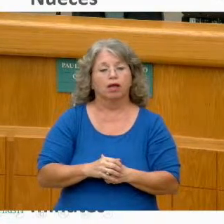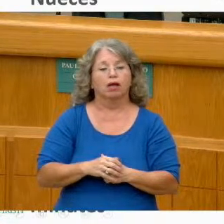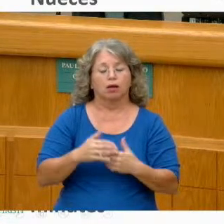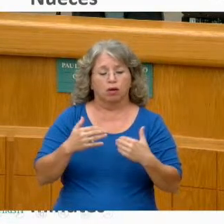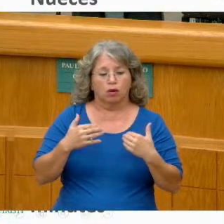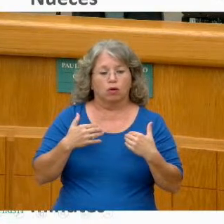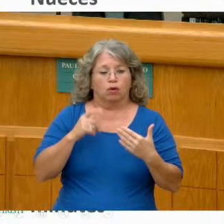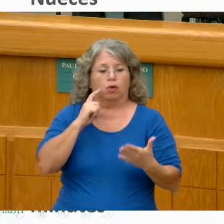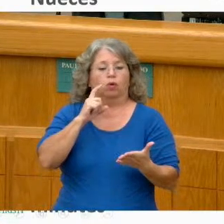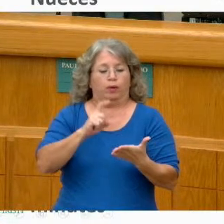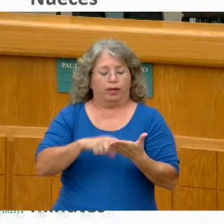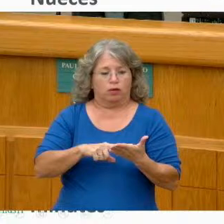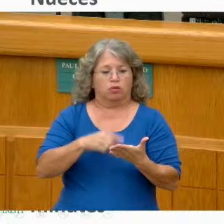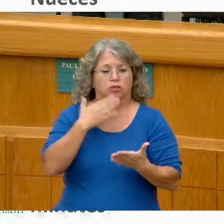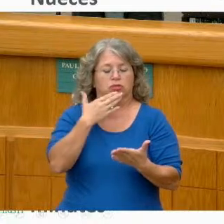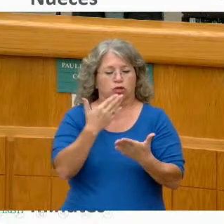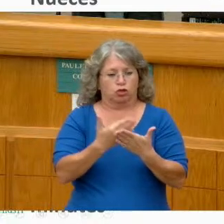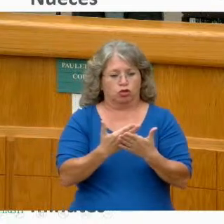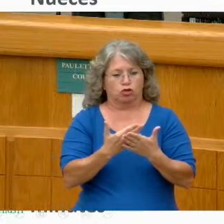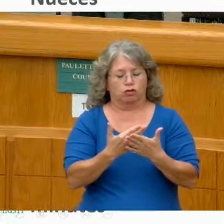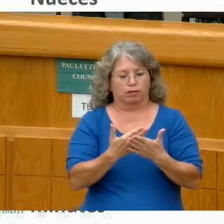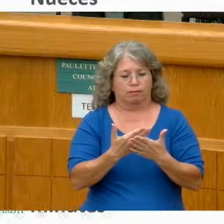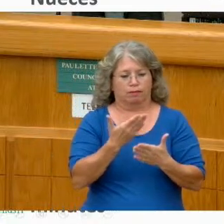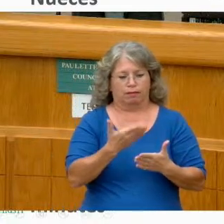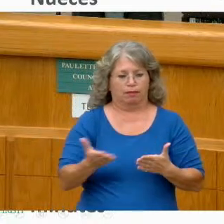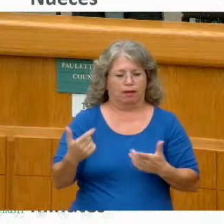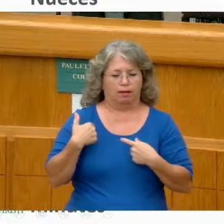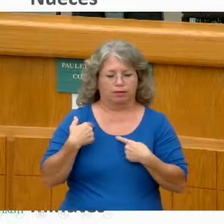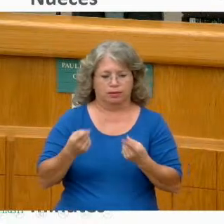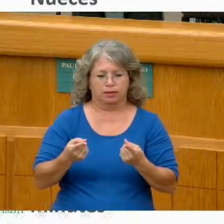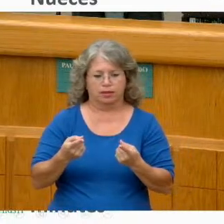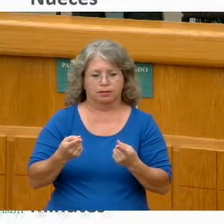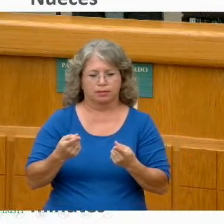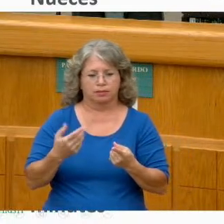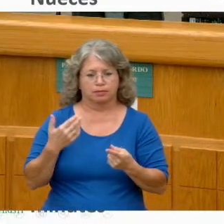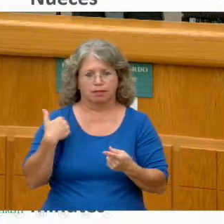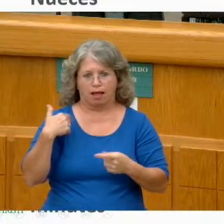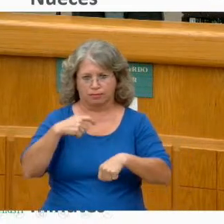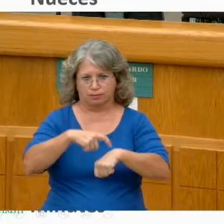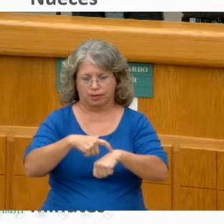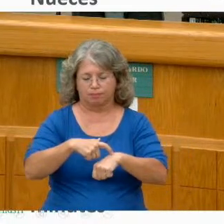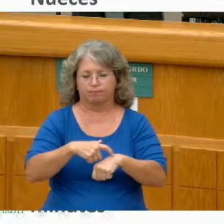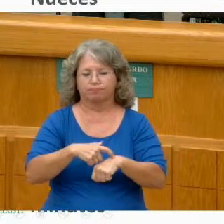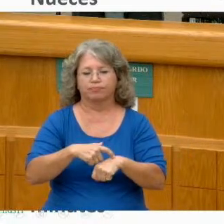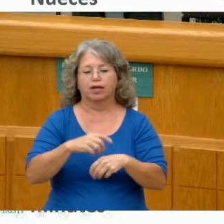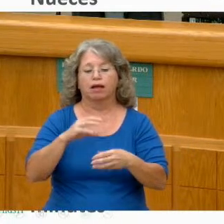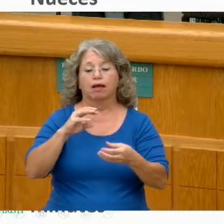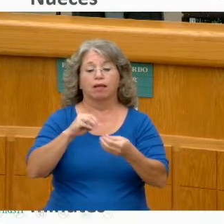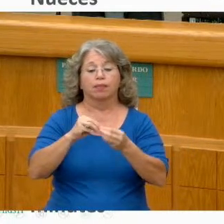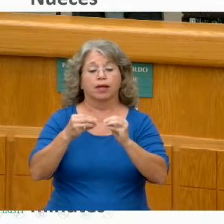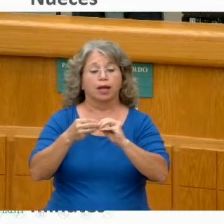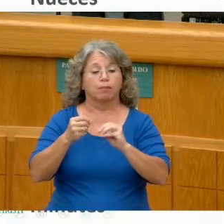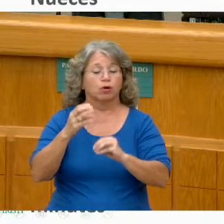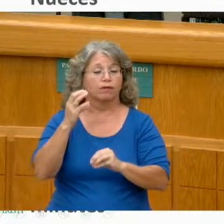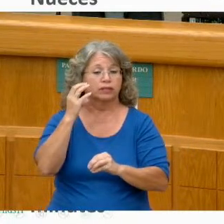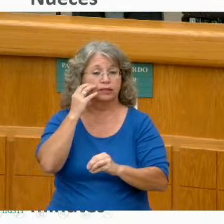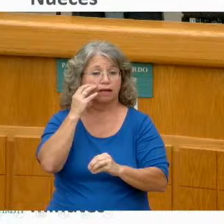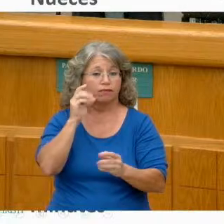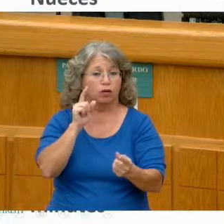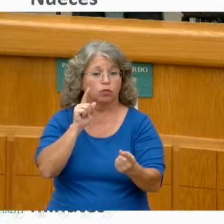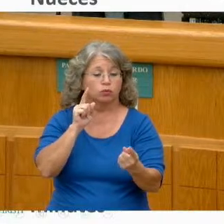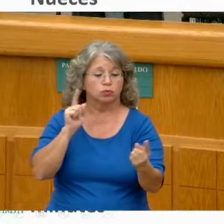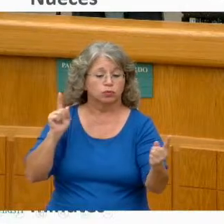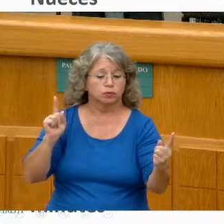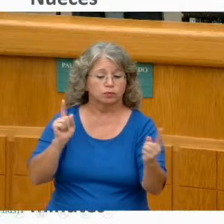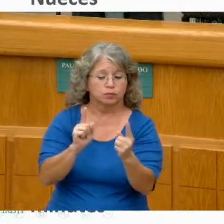positive development since the last update of the cell phone data, where the number of encounters occurring and